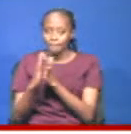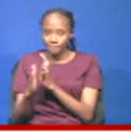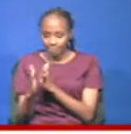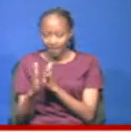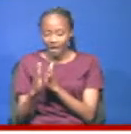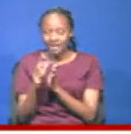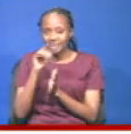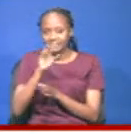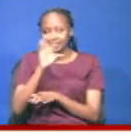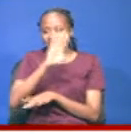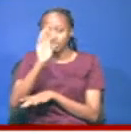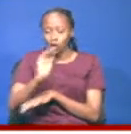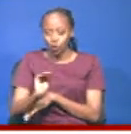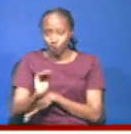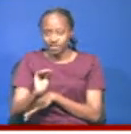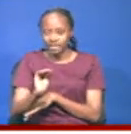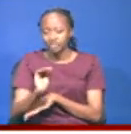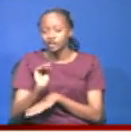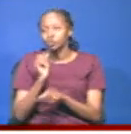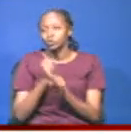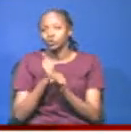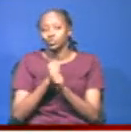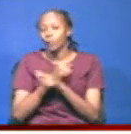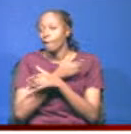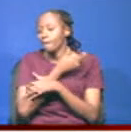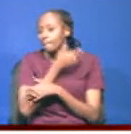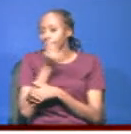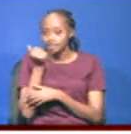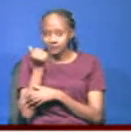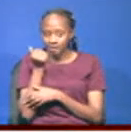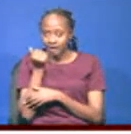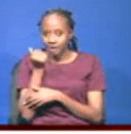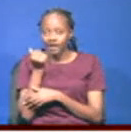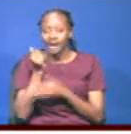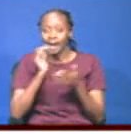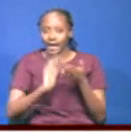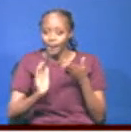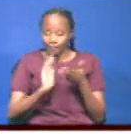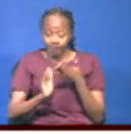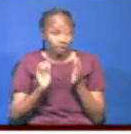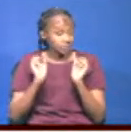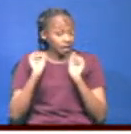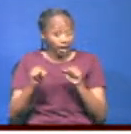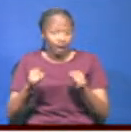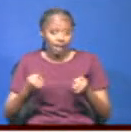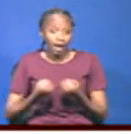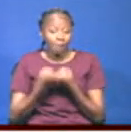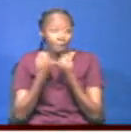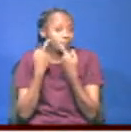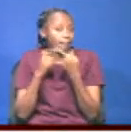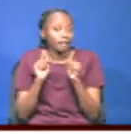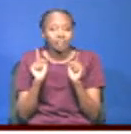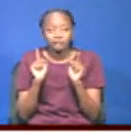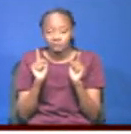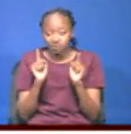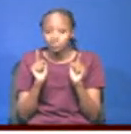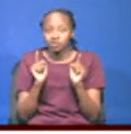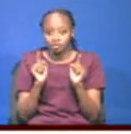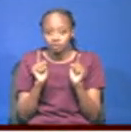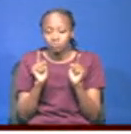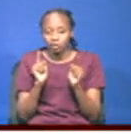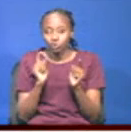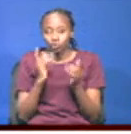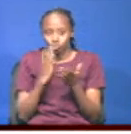continent to do better. You know, emergencies will happen, to do better in the next emergency, better